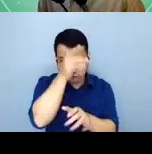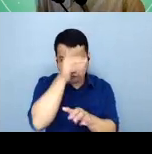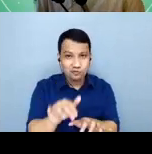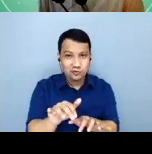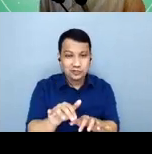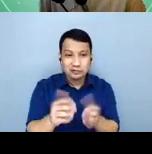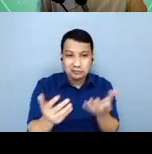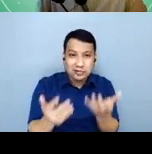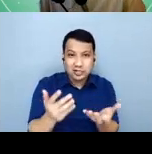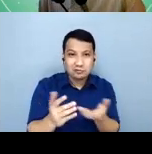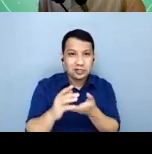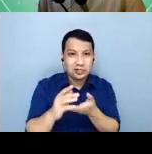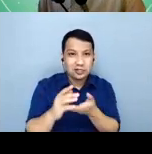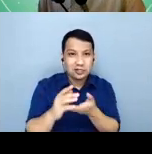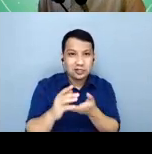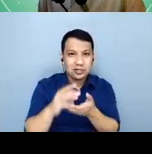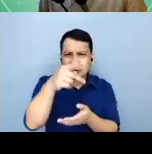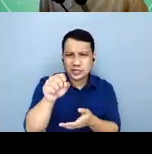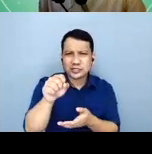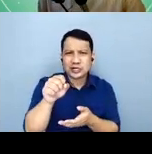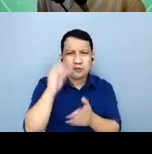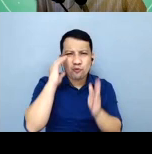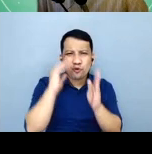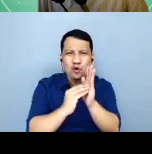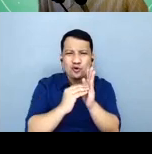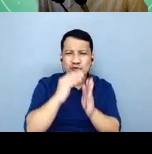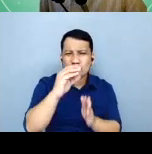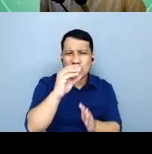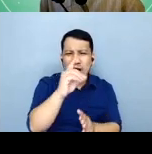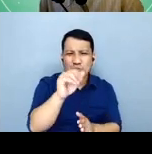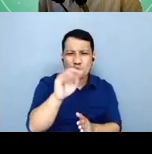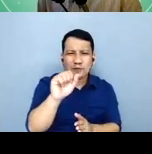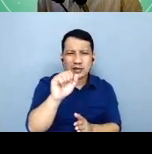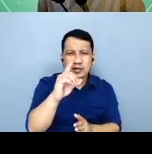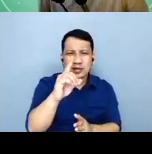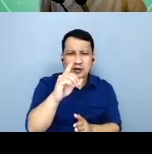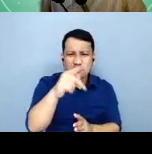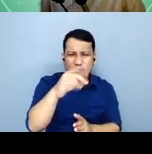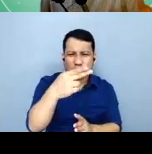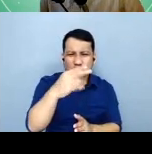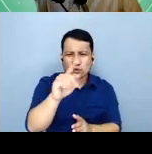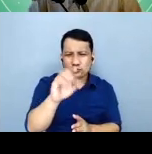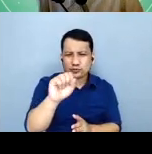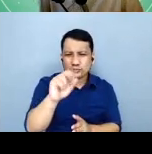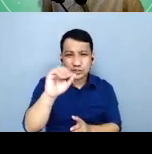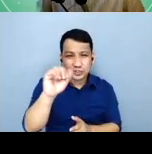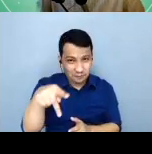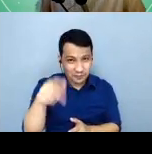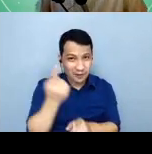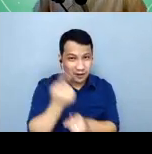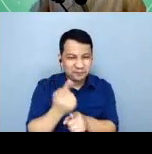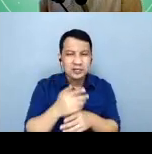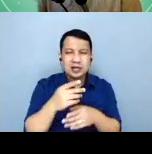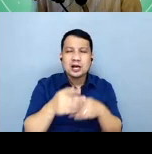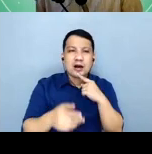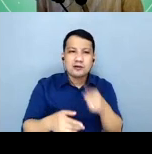to do like Photoshop or some kind of illustration software that you may have learned on your own. It might be a hobby. It might be something